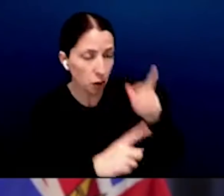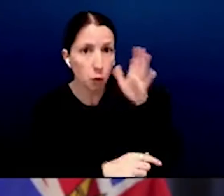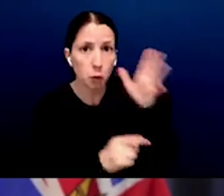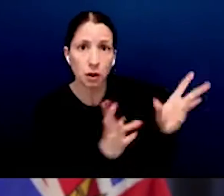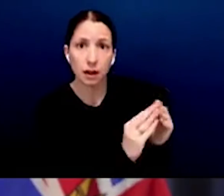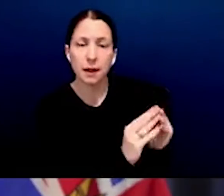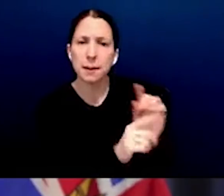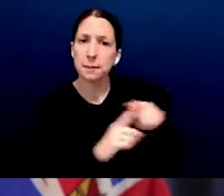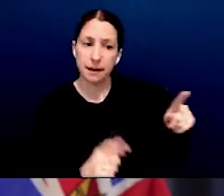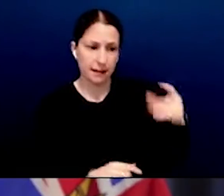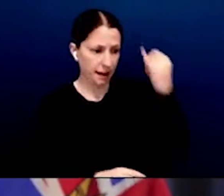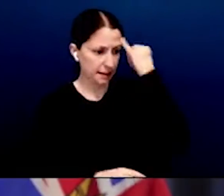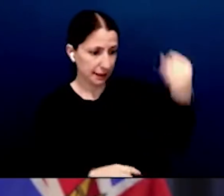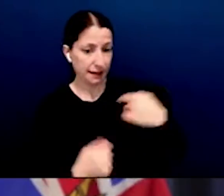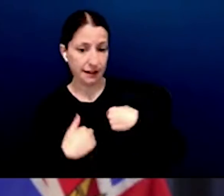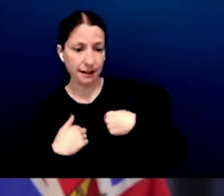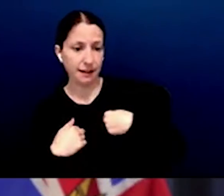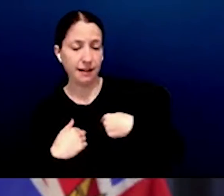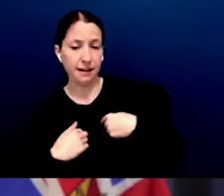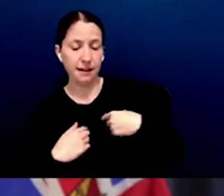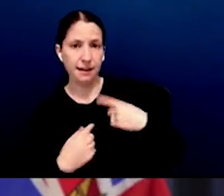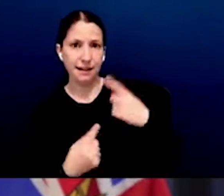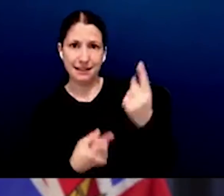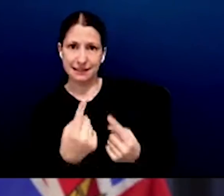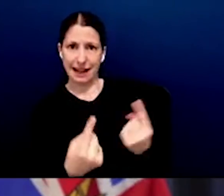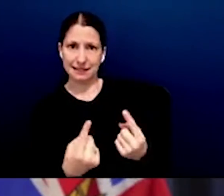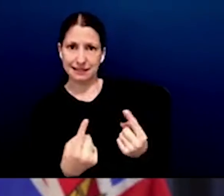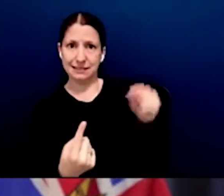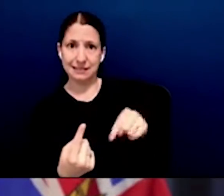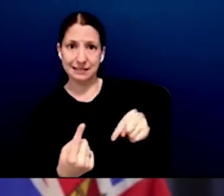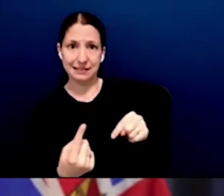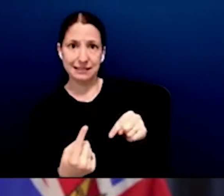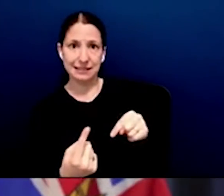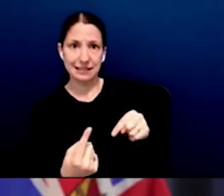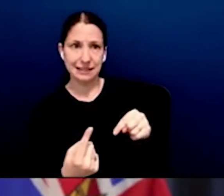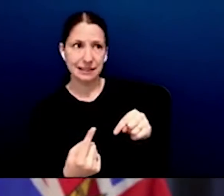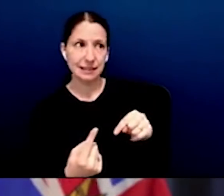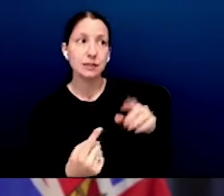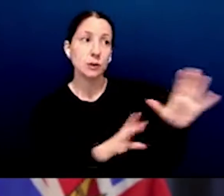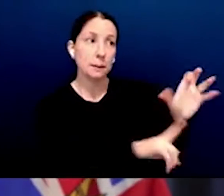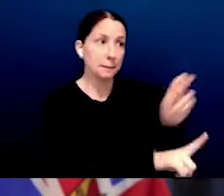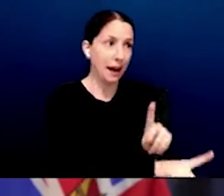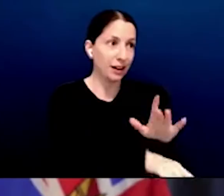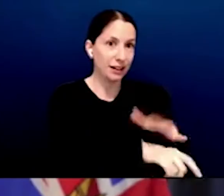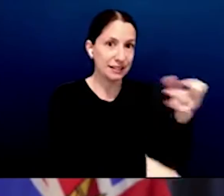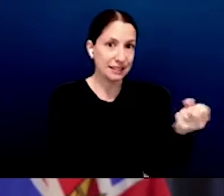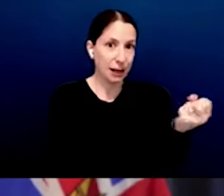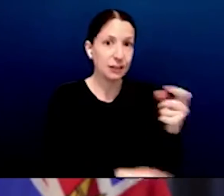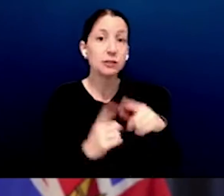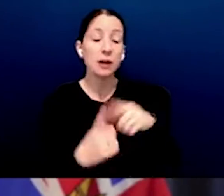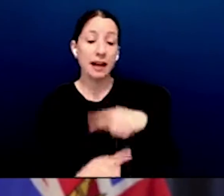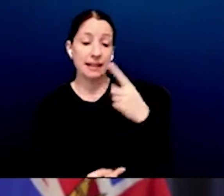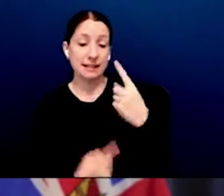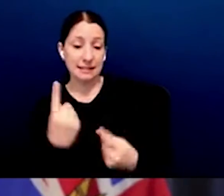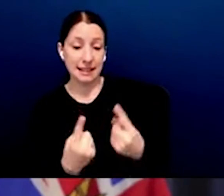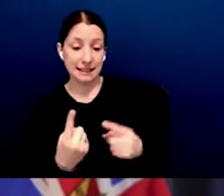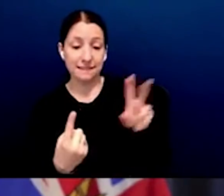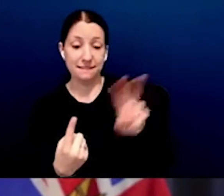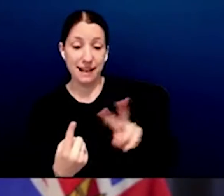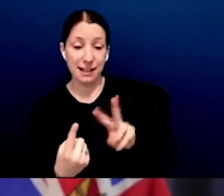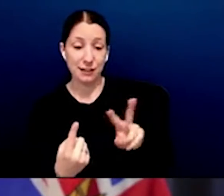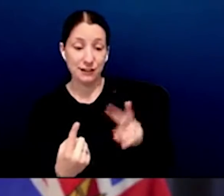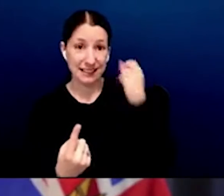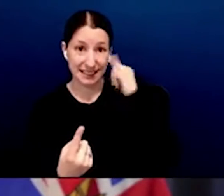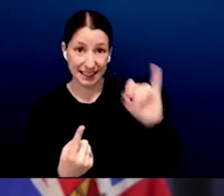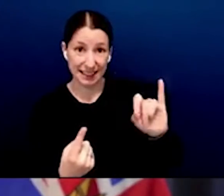notion that I would get a test and coming back on a Saturday, So having to get a test in Vancouver to